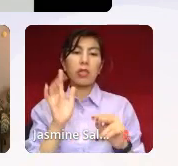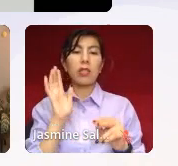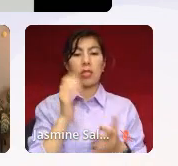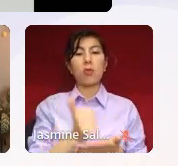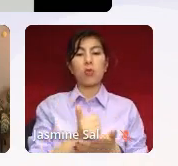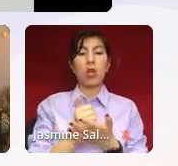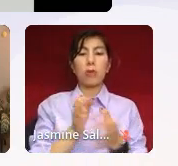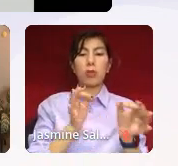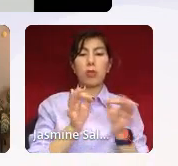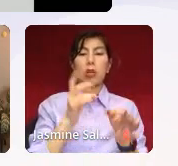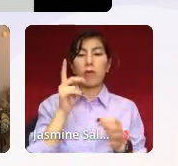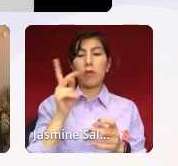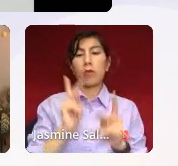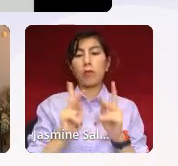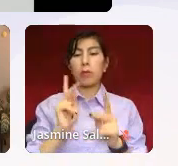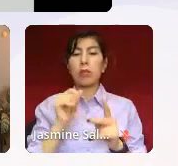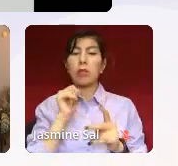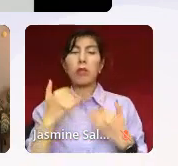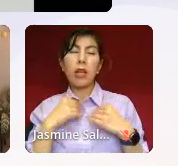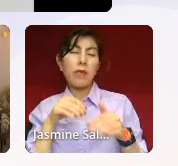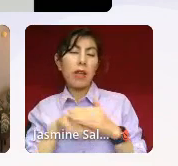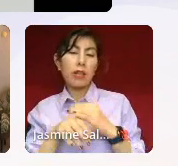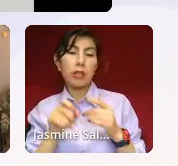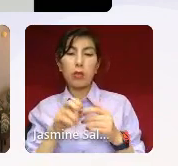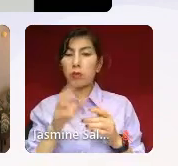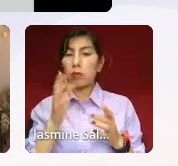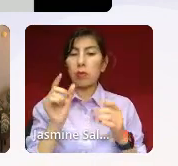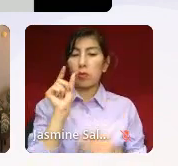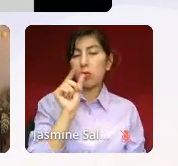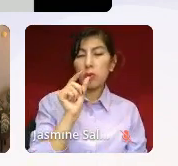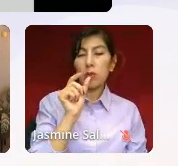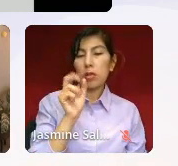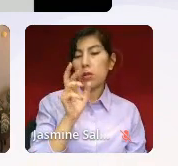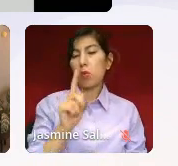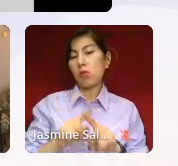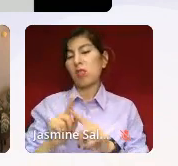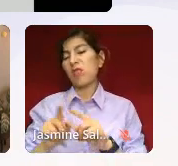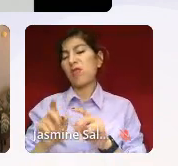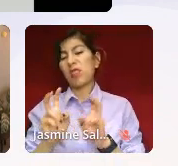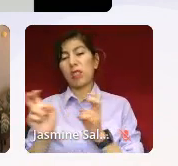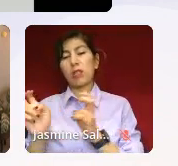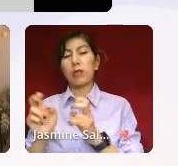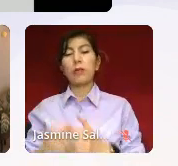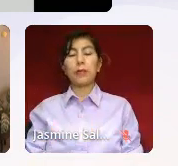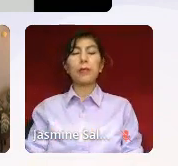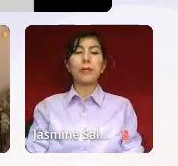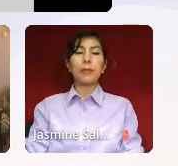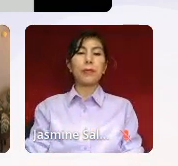who may not have access. It might be too small, maybe some other issues.